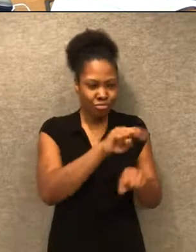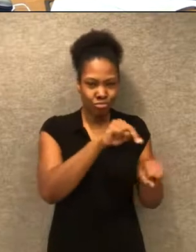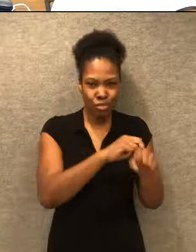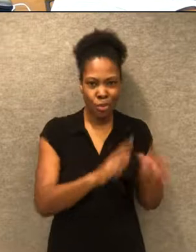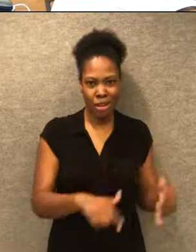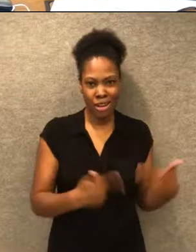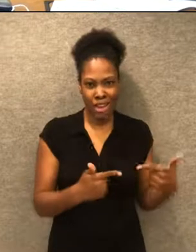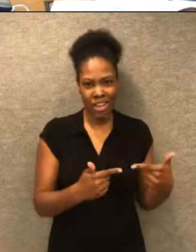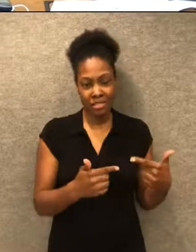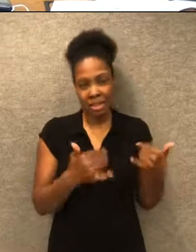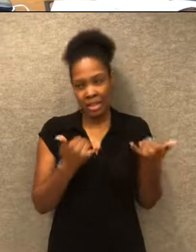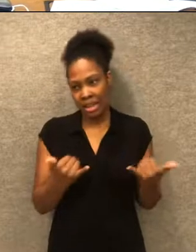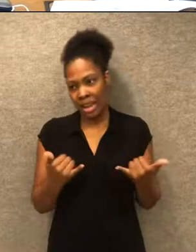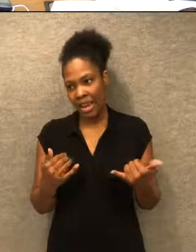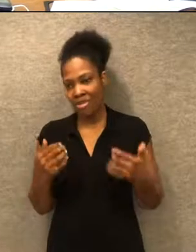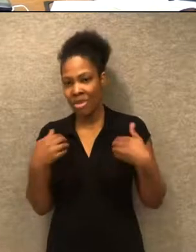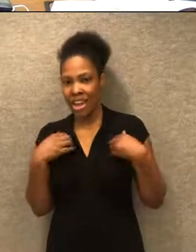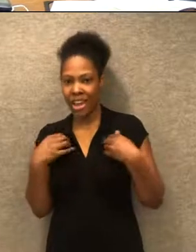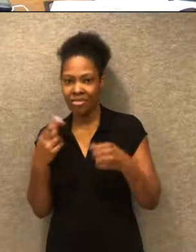and wearing the face mask.